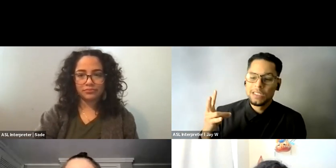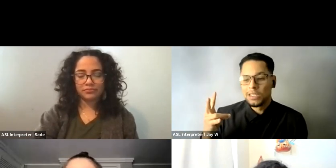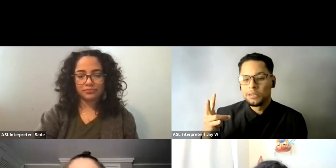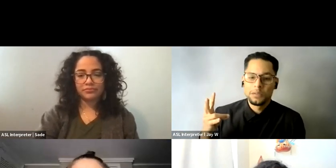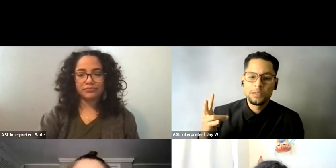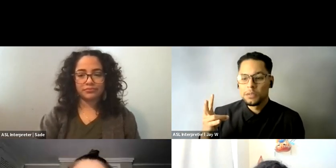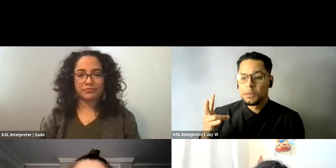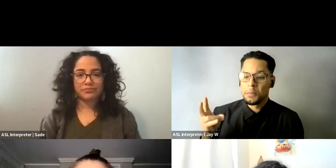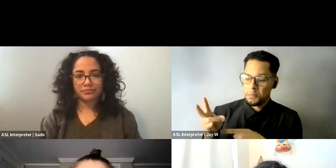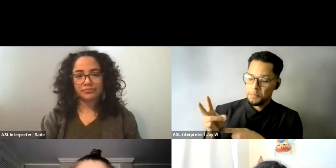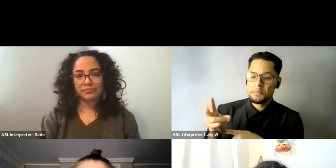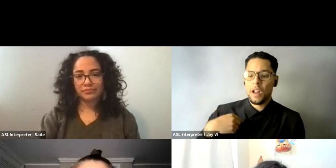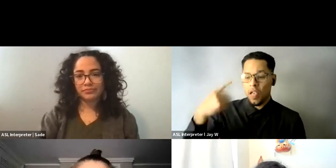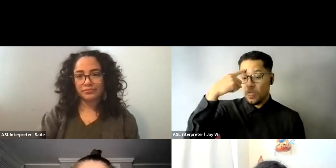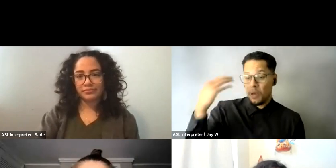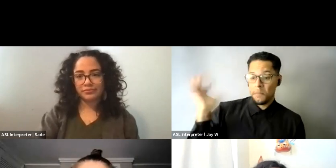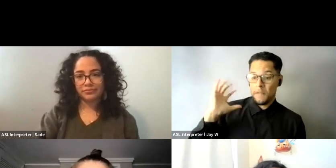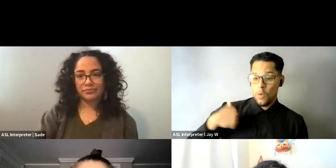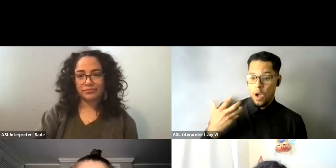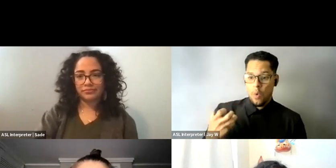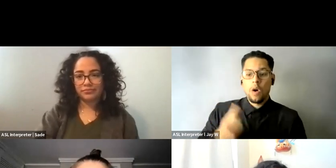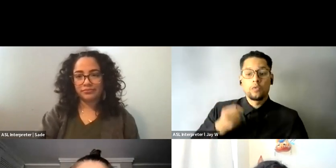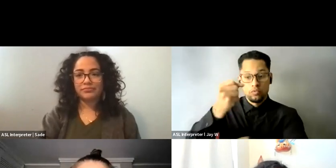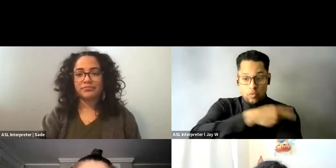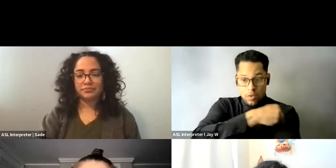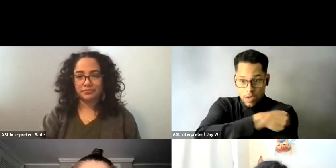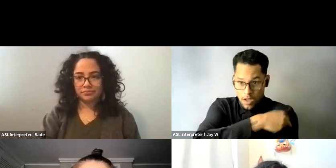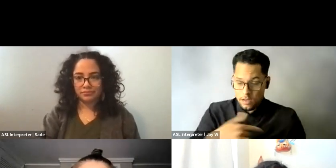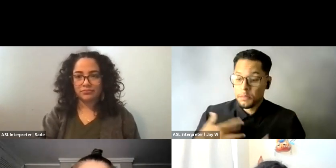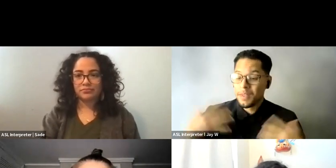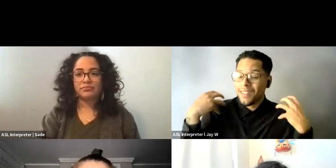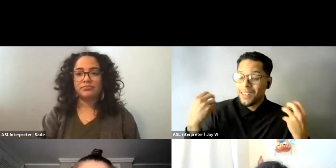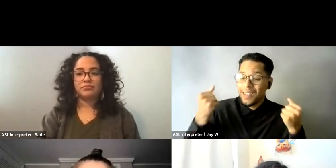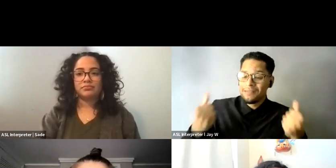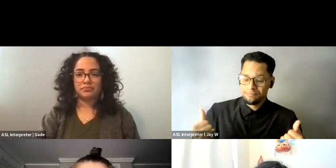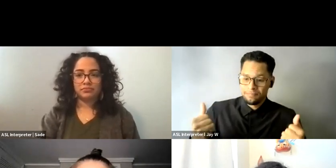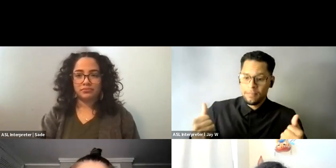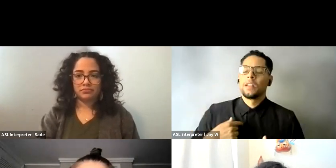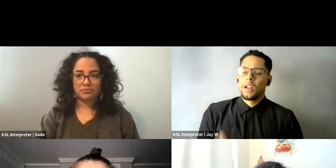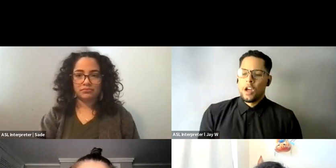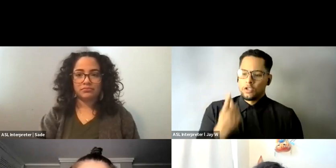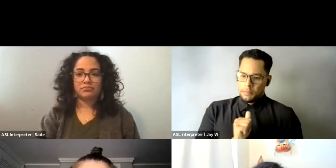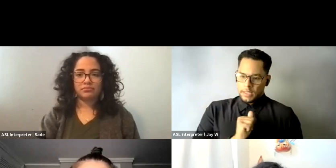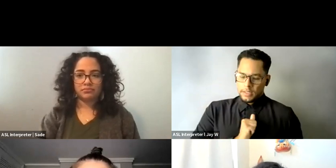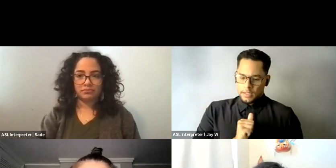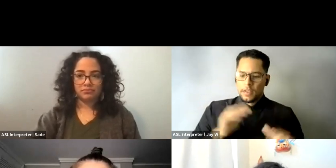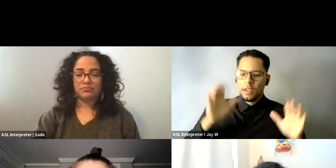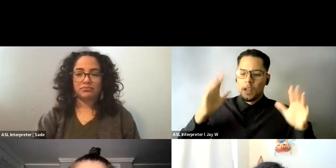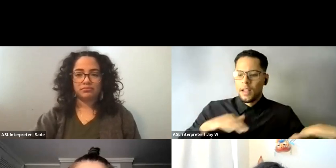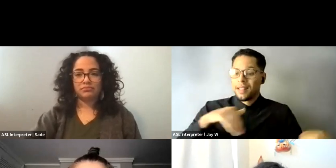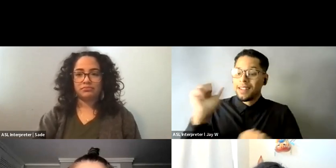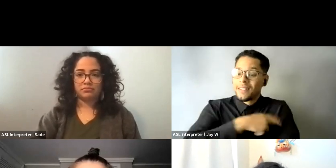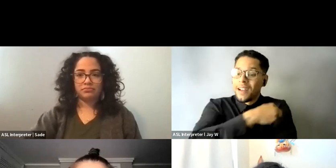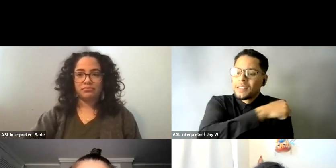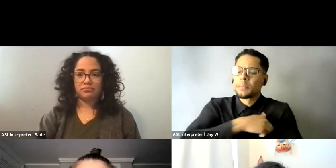I wanted to go into the hospital, heal, understand me, and leave and live a life. And it's